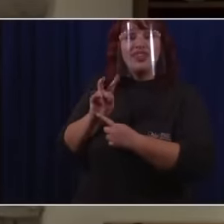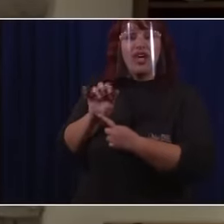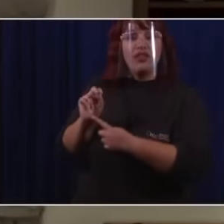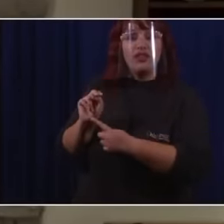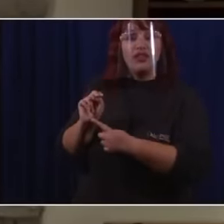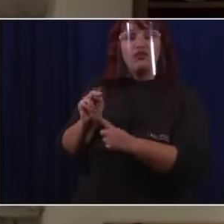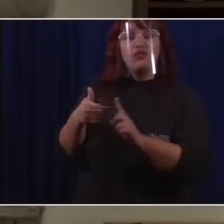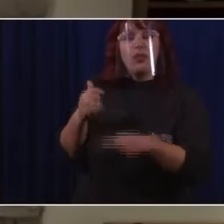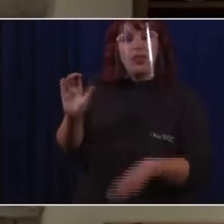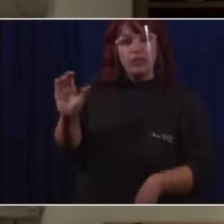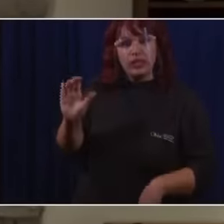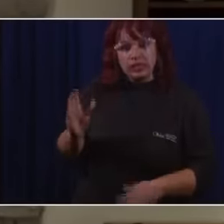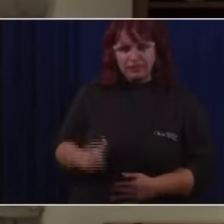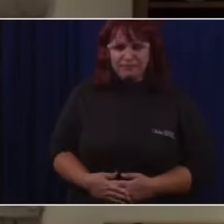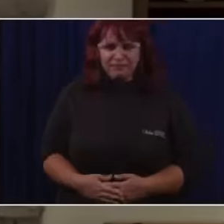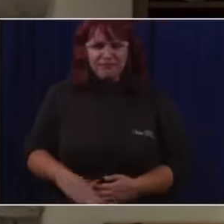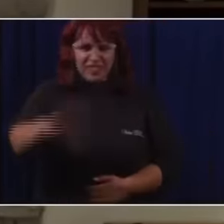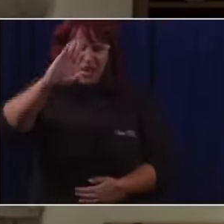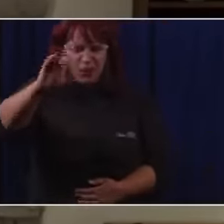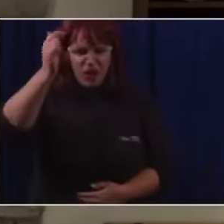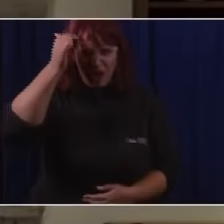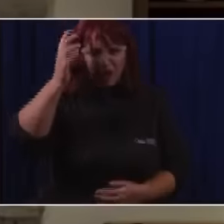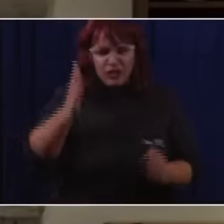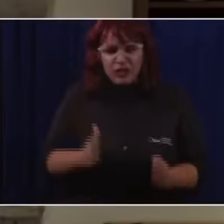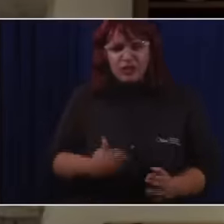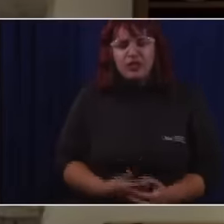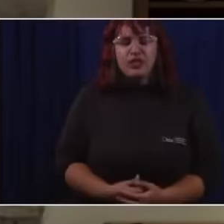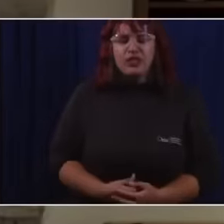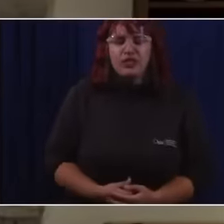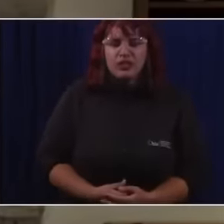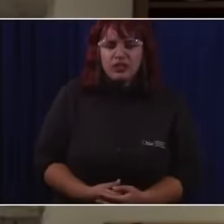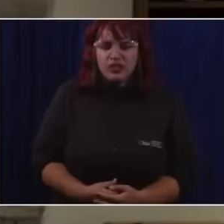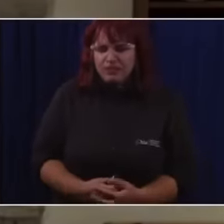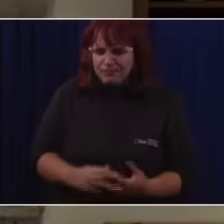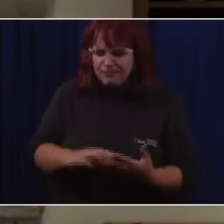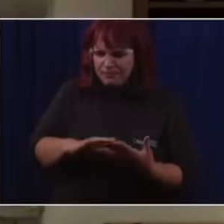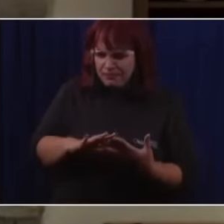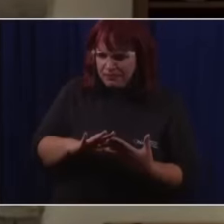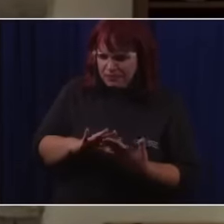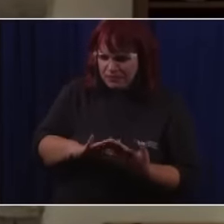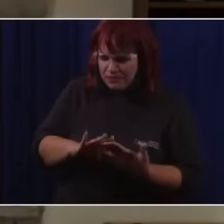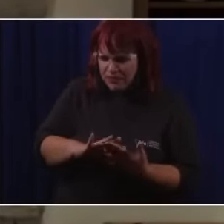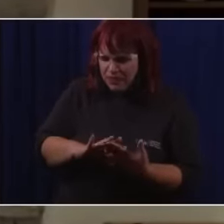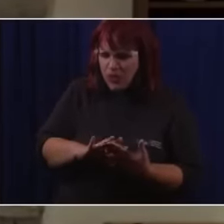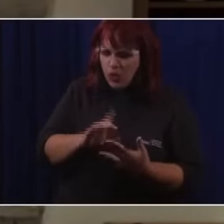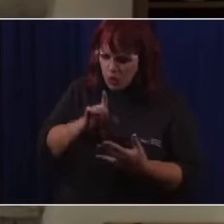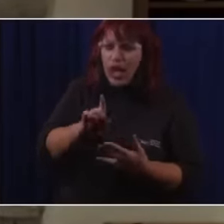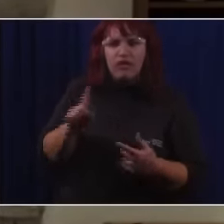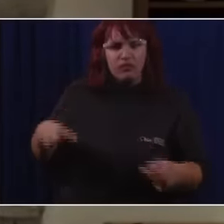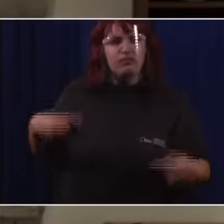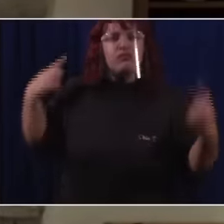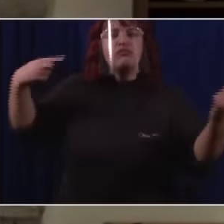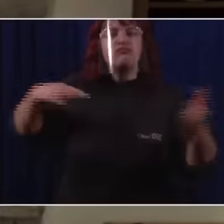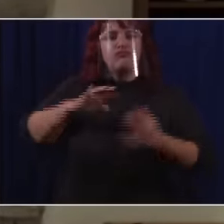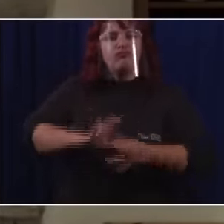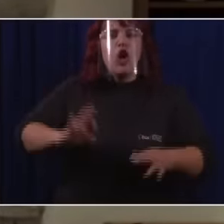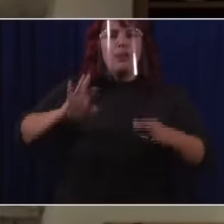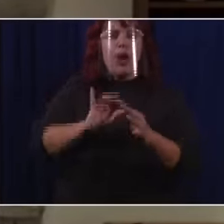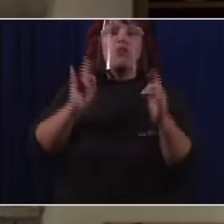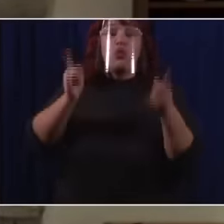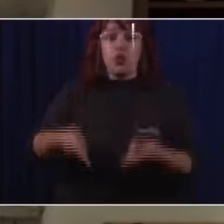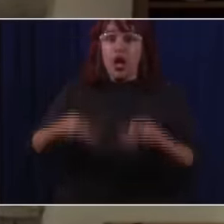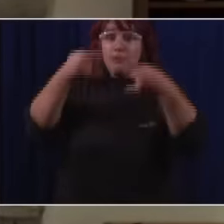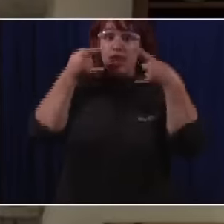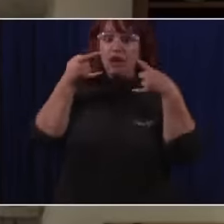Governor. Hey, Kevin. Governor, for 7 months, you've told people about the importance of wearing a mask, yet the numbers of positive cases